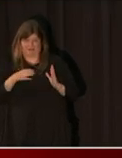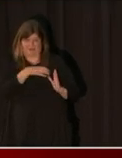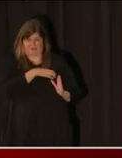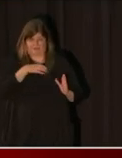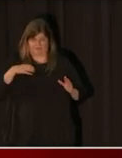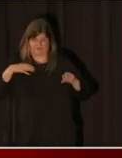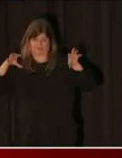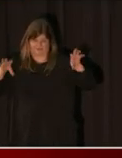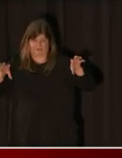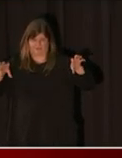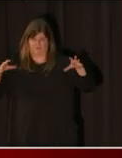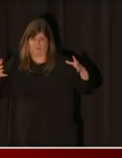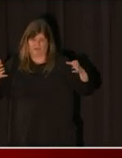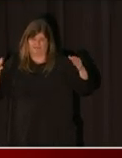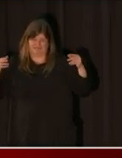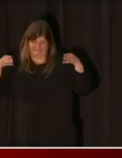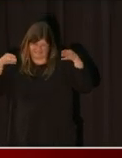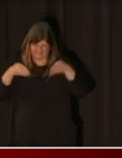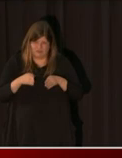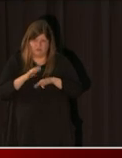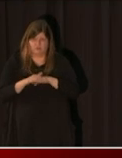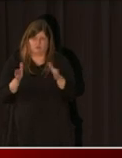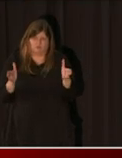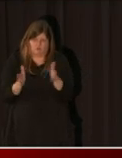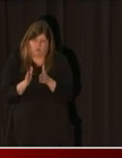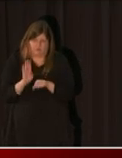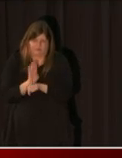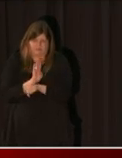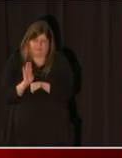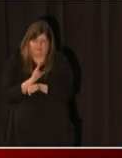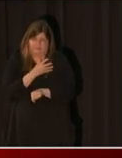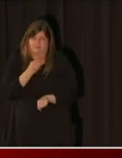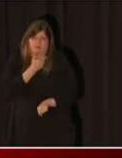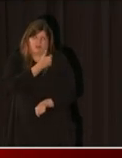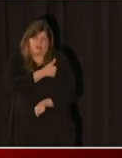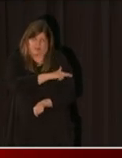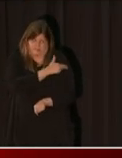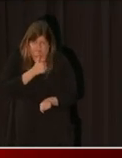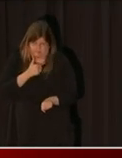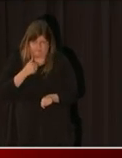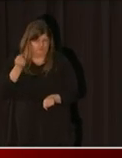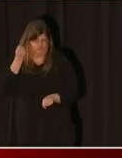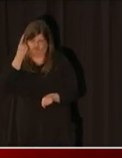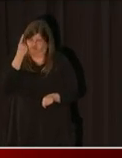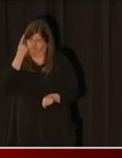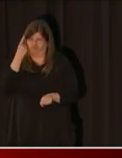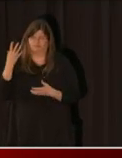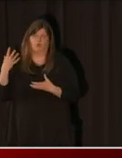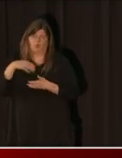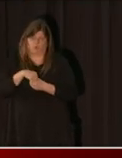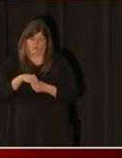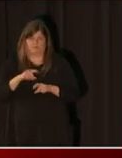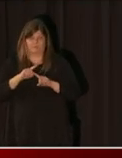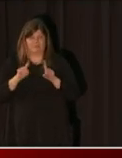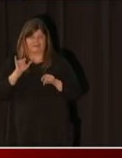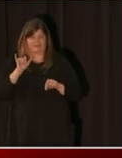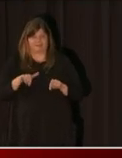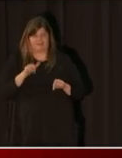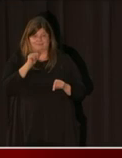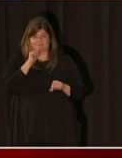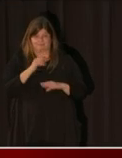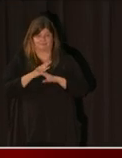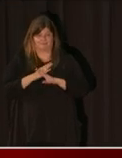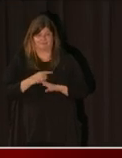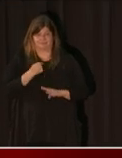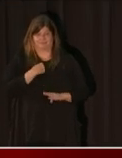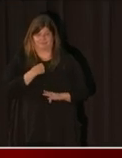and hospitals, I understand, are the only things included in this. That didn't stop us from continuing to